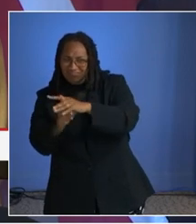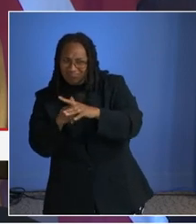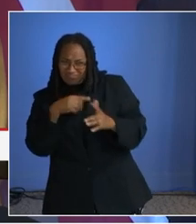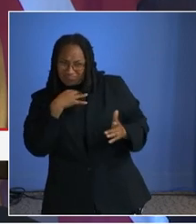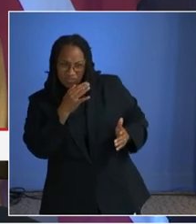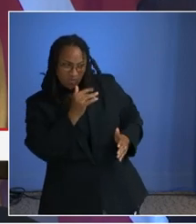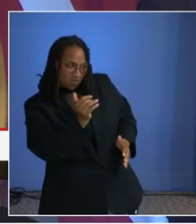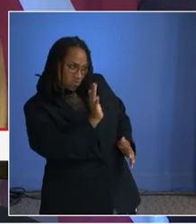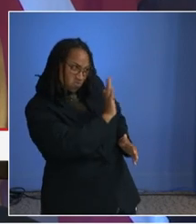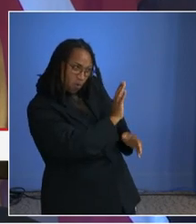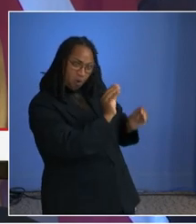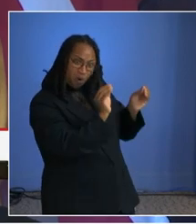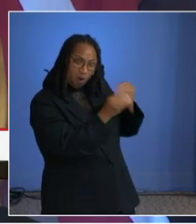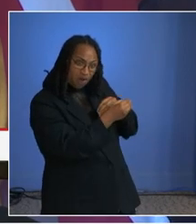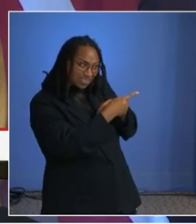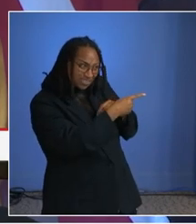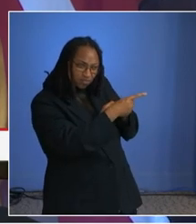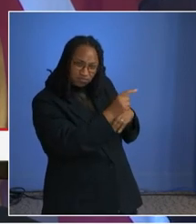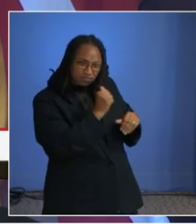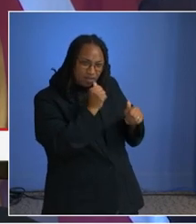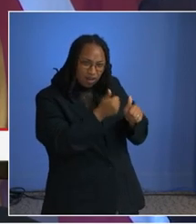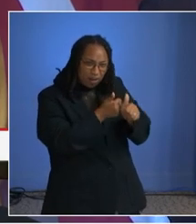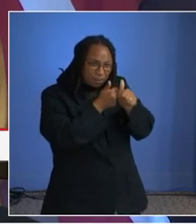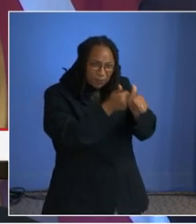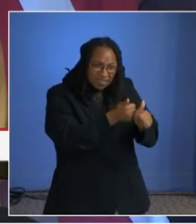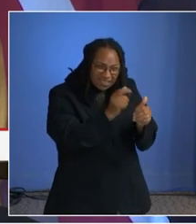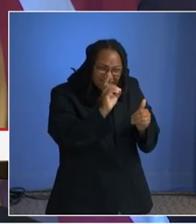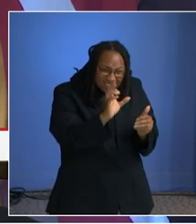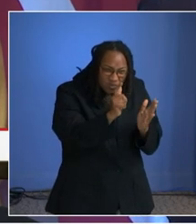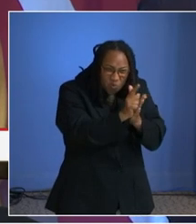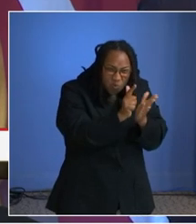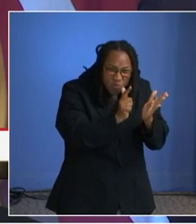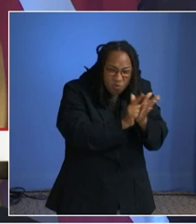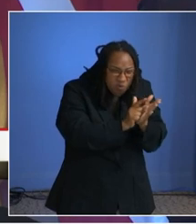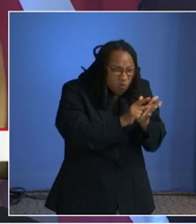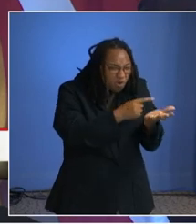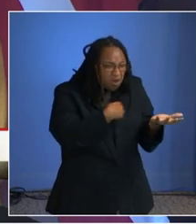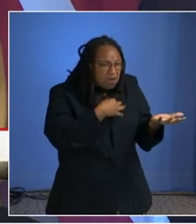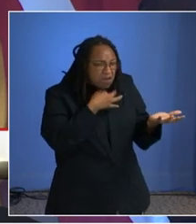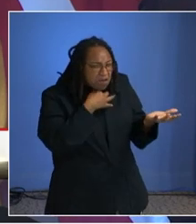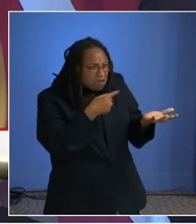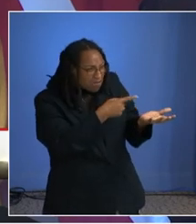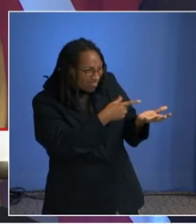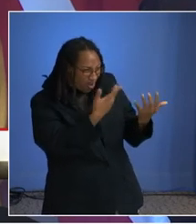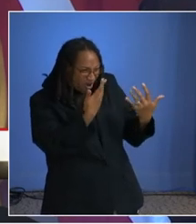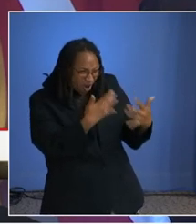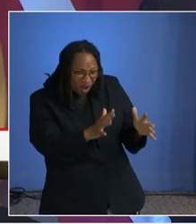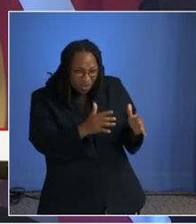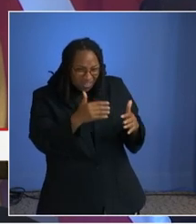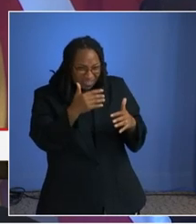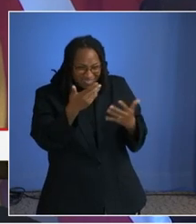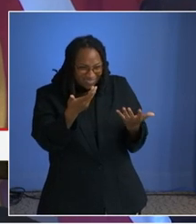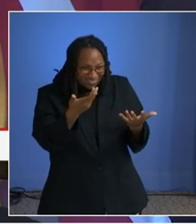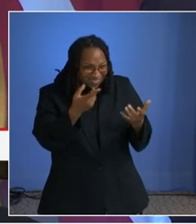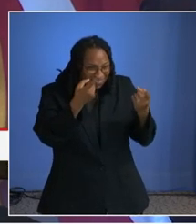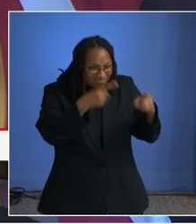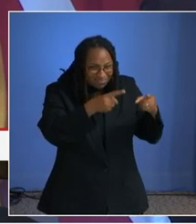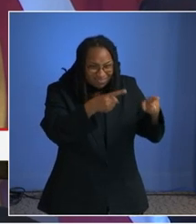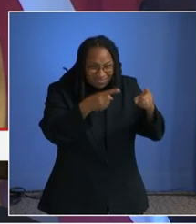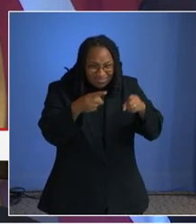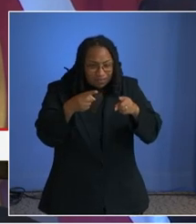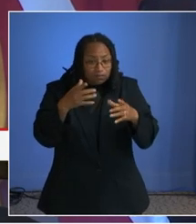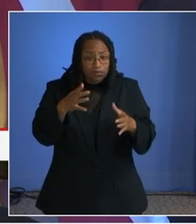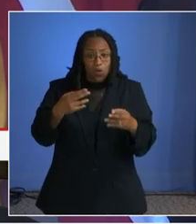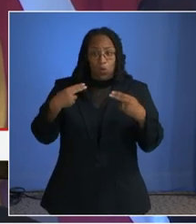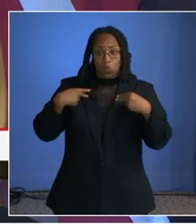with what current DC law is that was passed in 2022, the enhancement to the Human Rights Act, which lowers the threshold